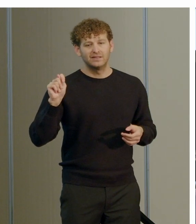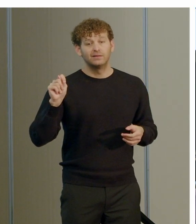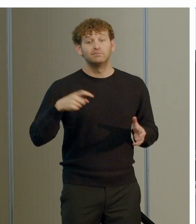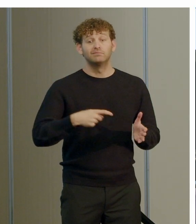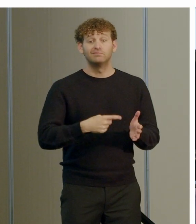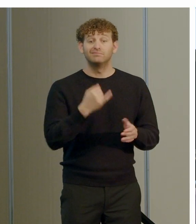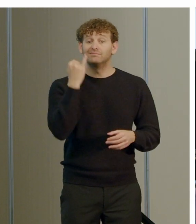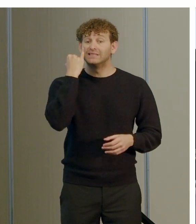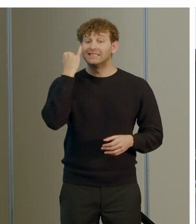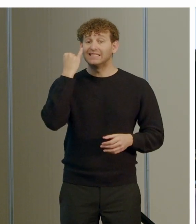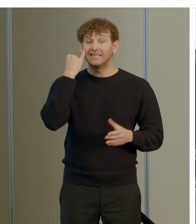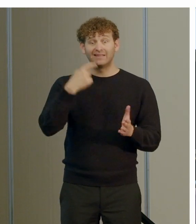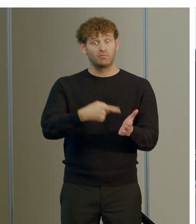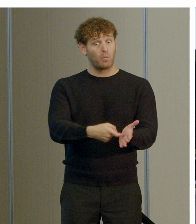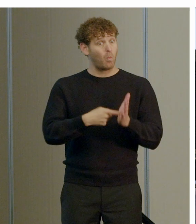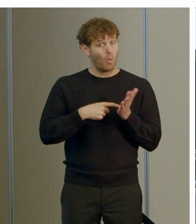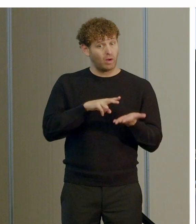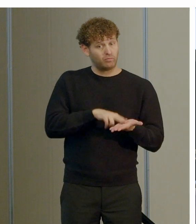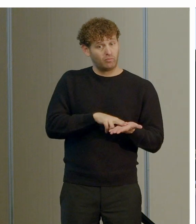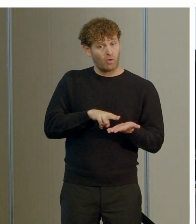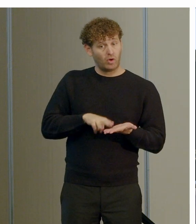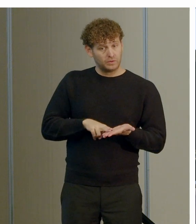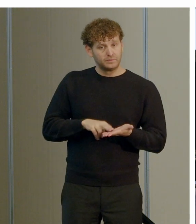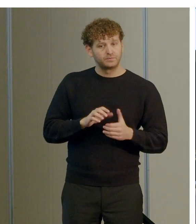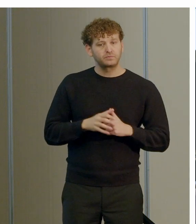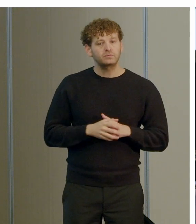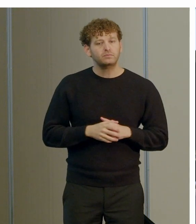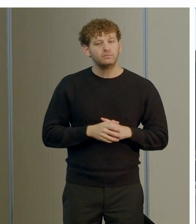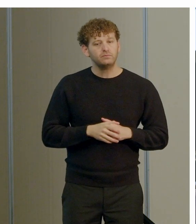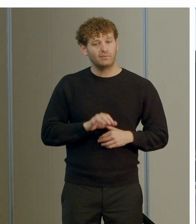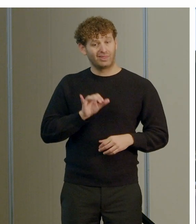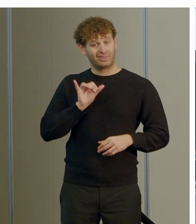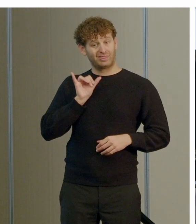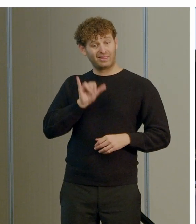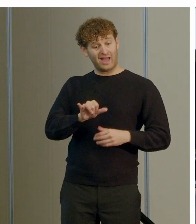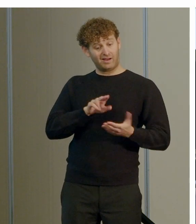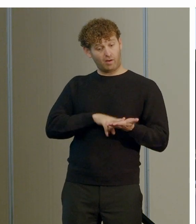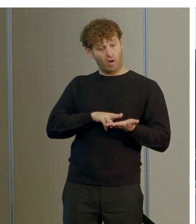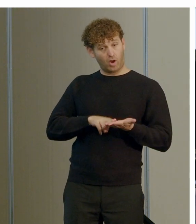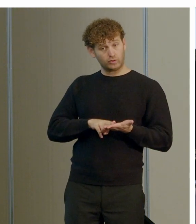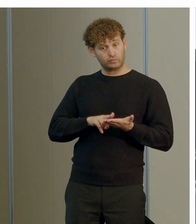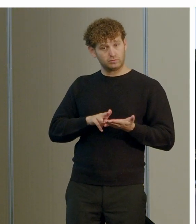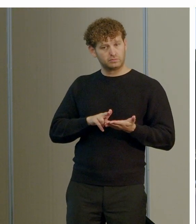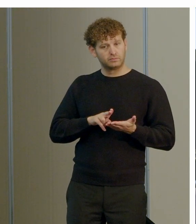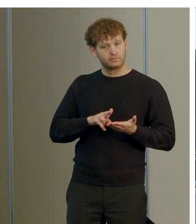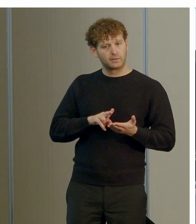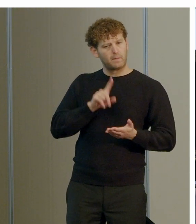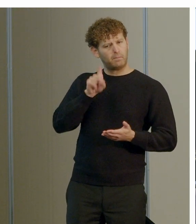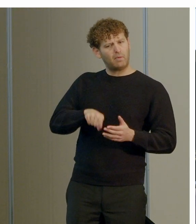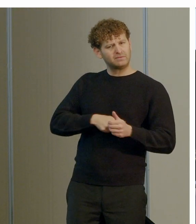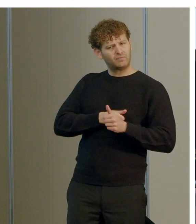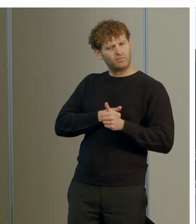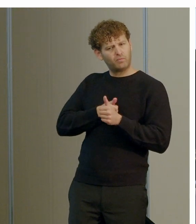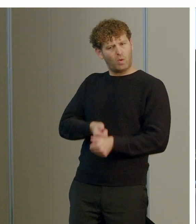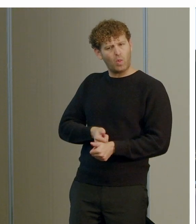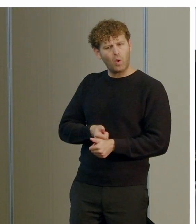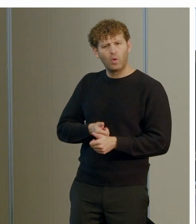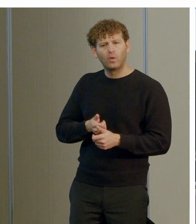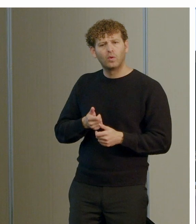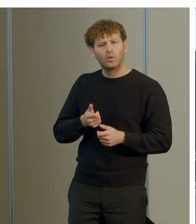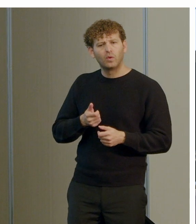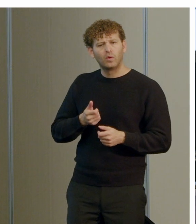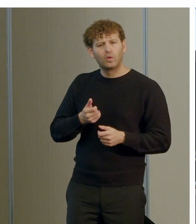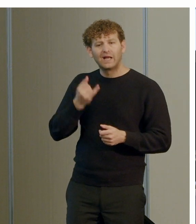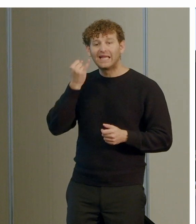For a contractor to use, there are no civil servants interacting with it. That doesn't have to be accessible. I mean, it's great if it is, because